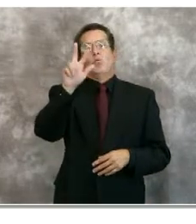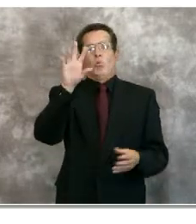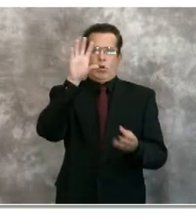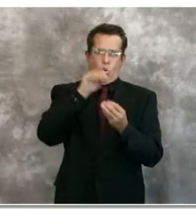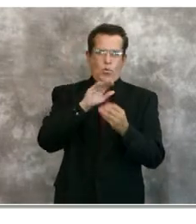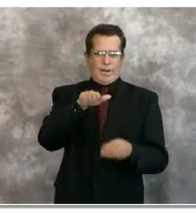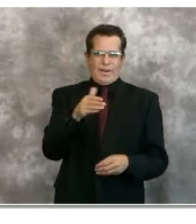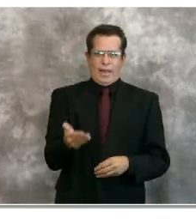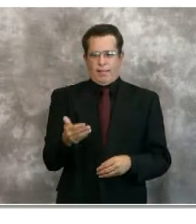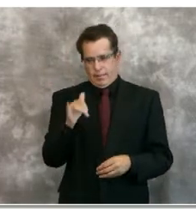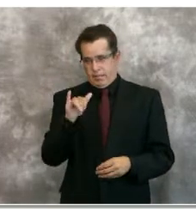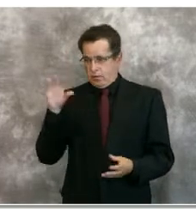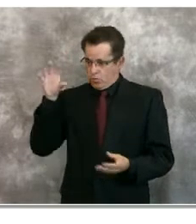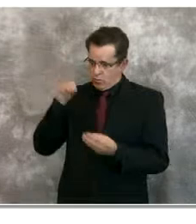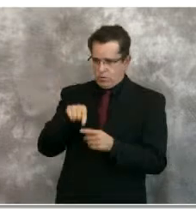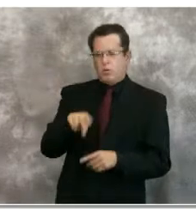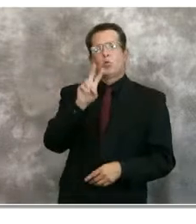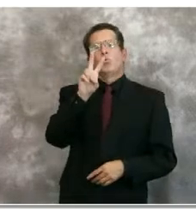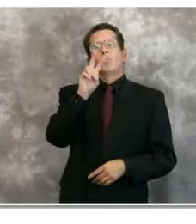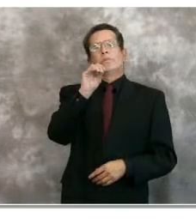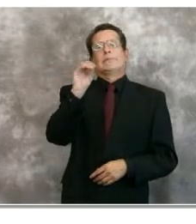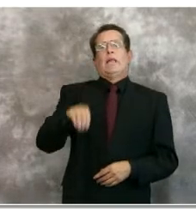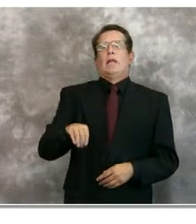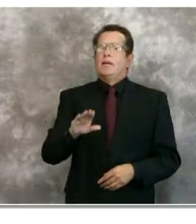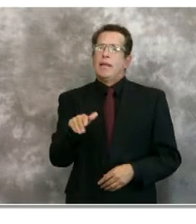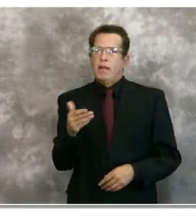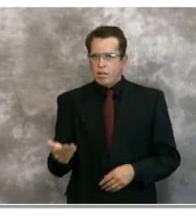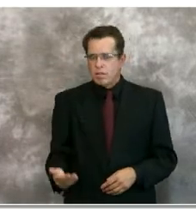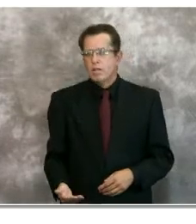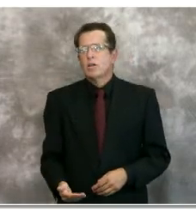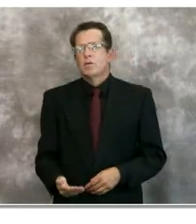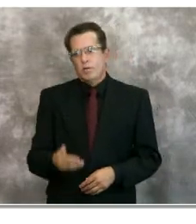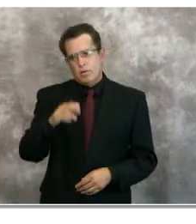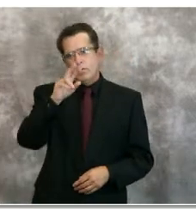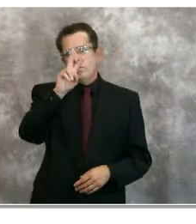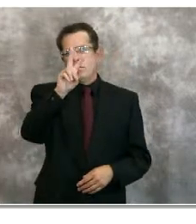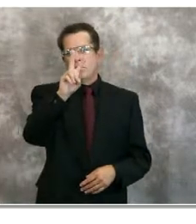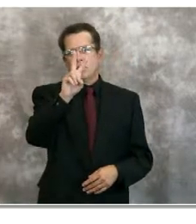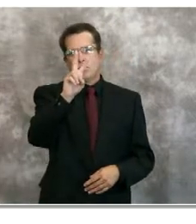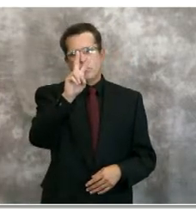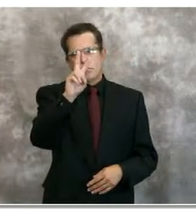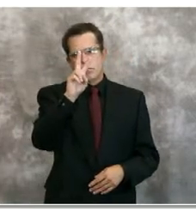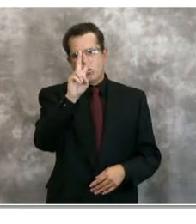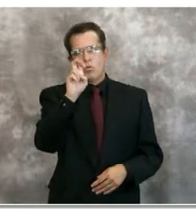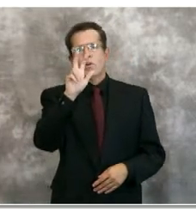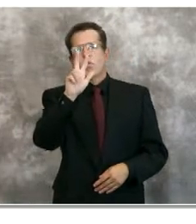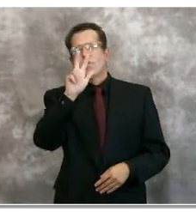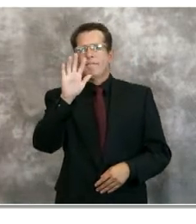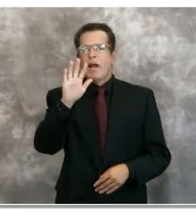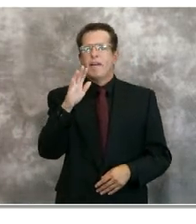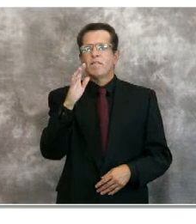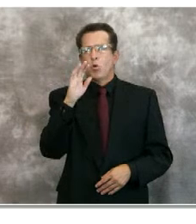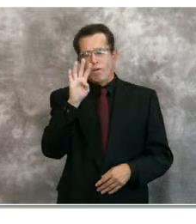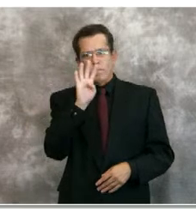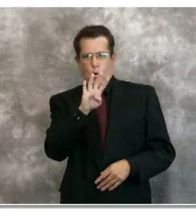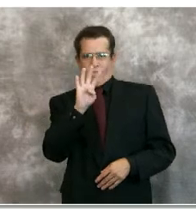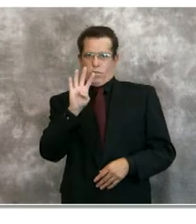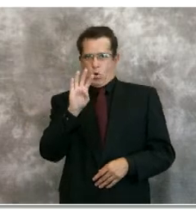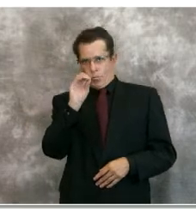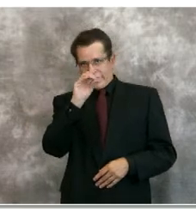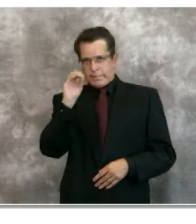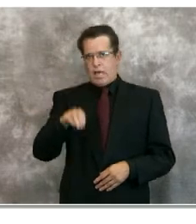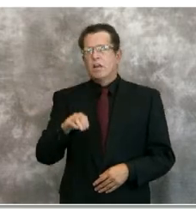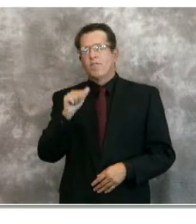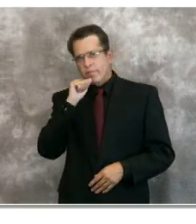represent 2% of the total number of cases. 235 or 44% of these